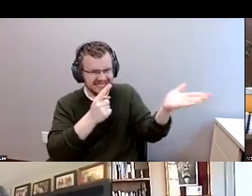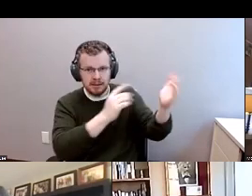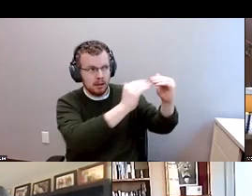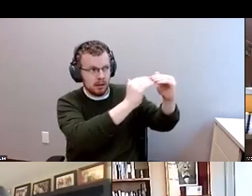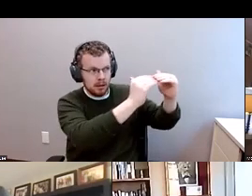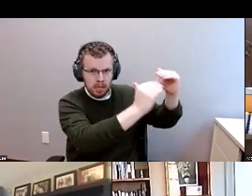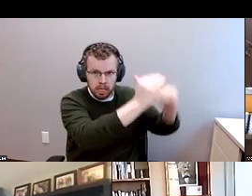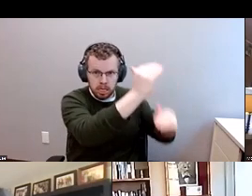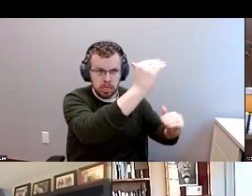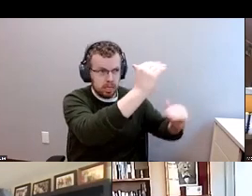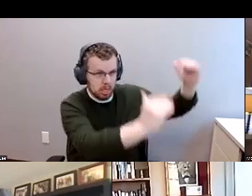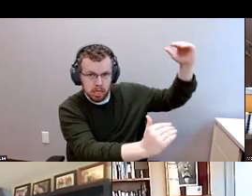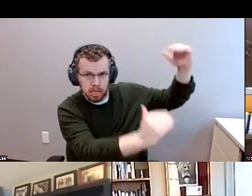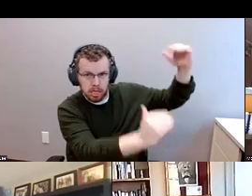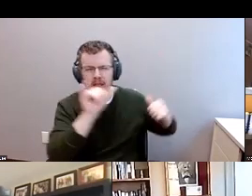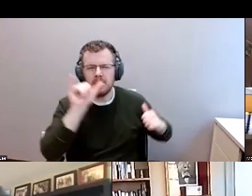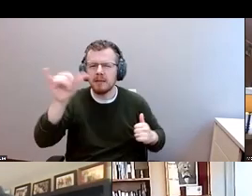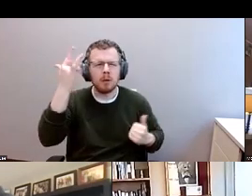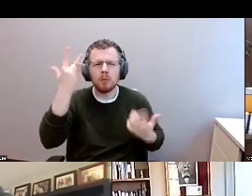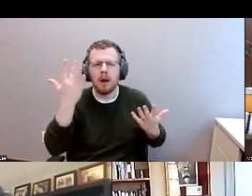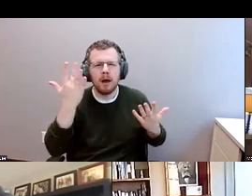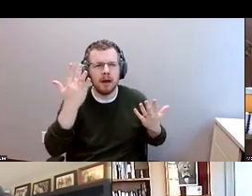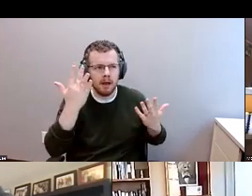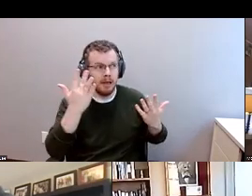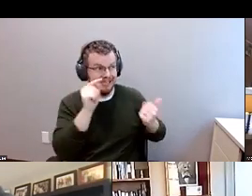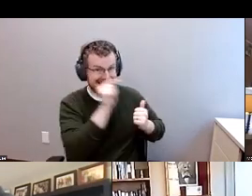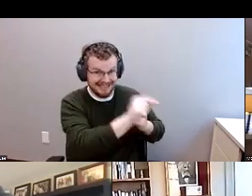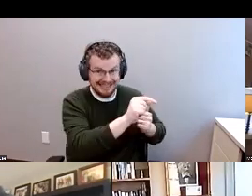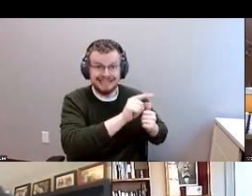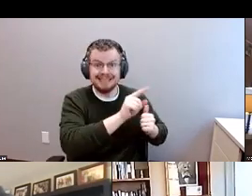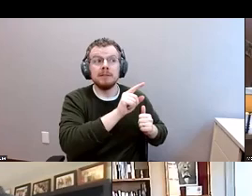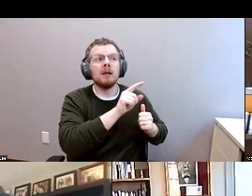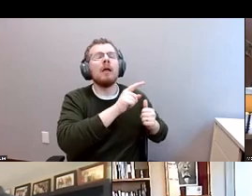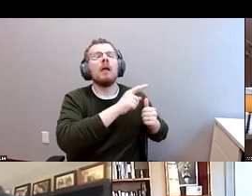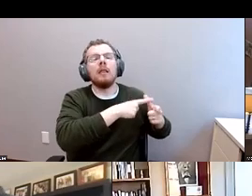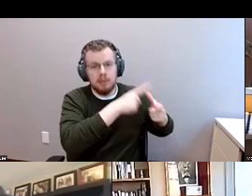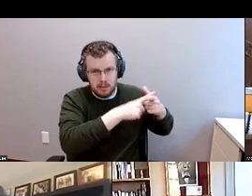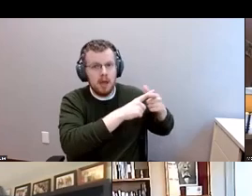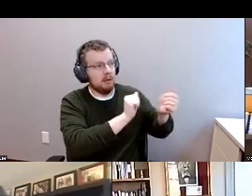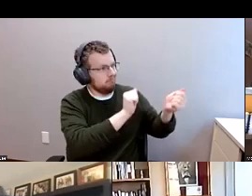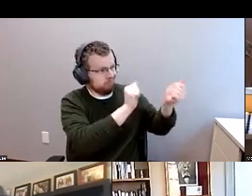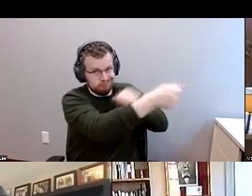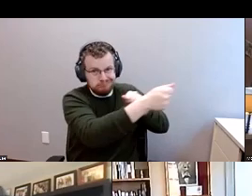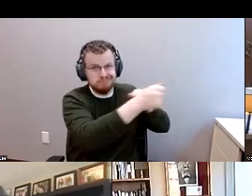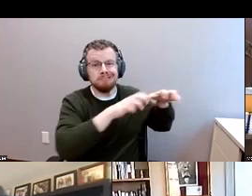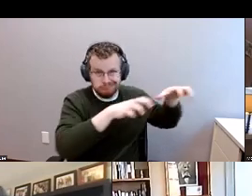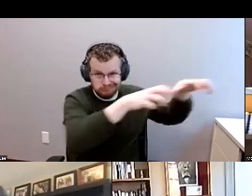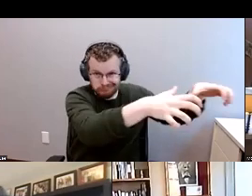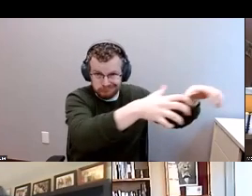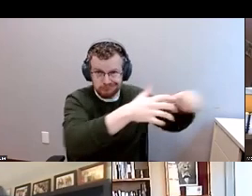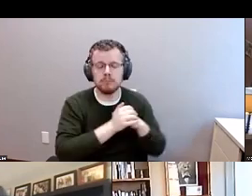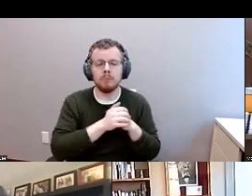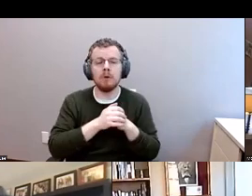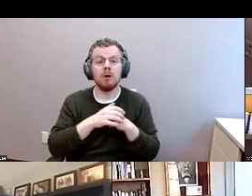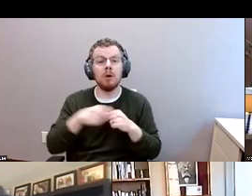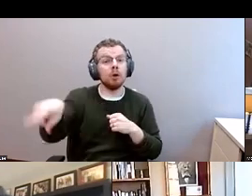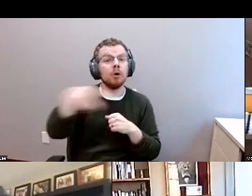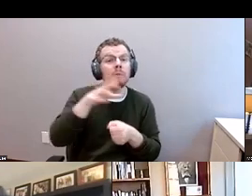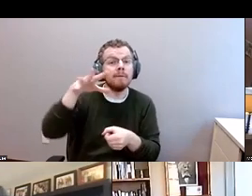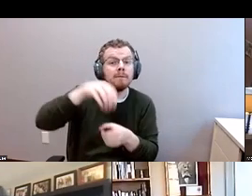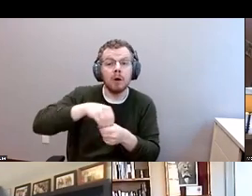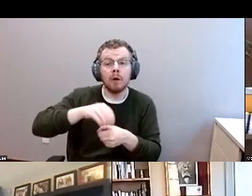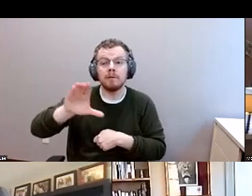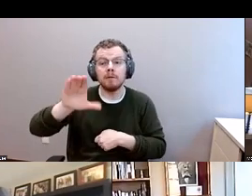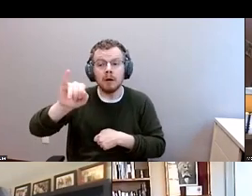on moving population change. And so it's critical to everyone doing collective impact to have a frame